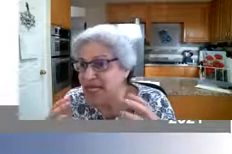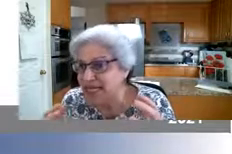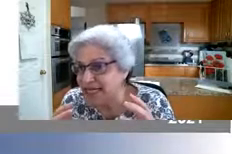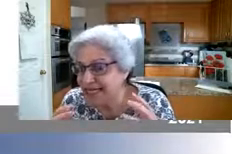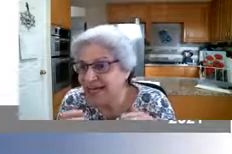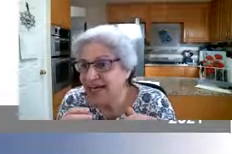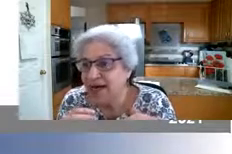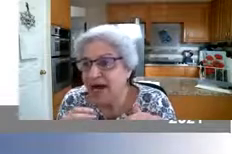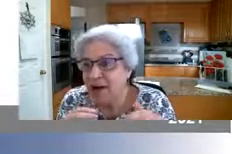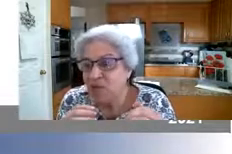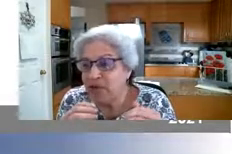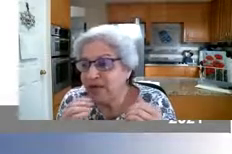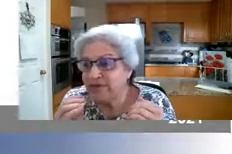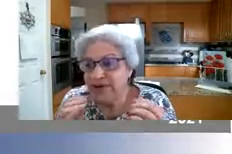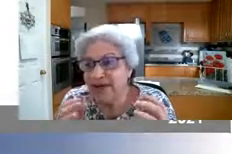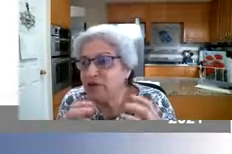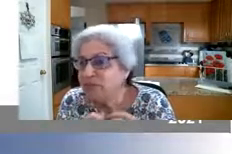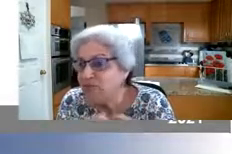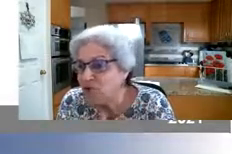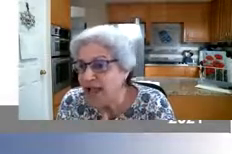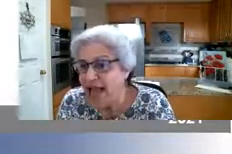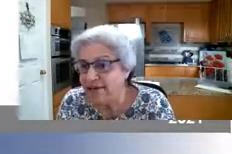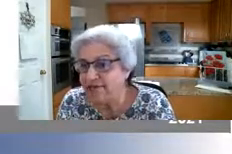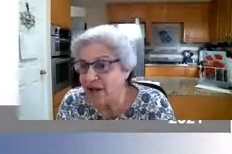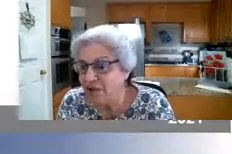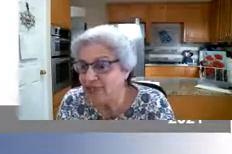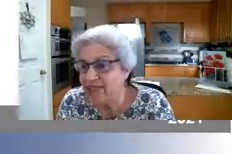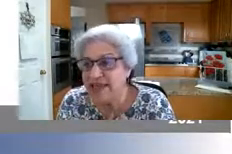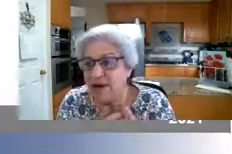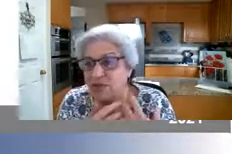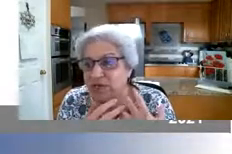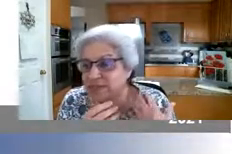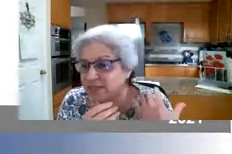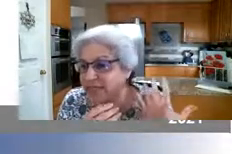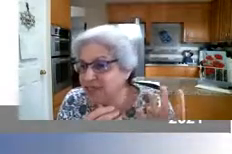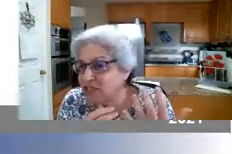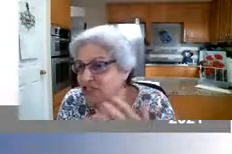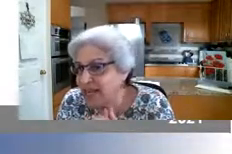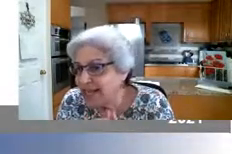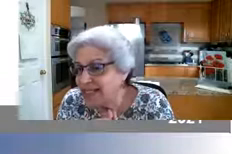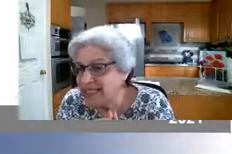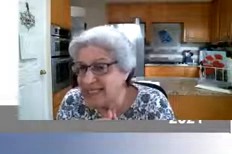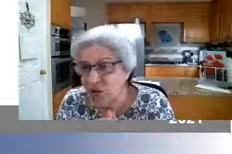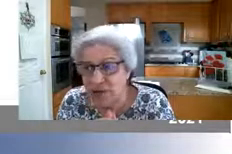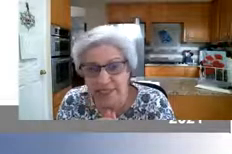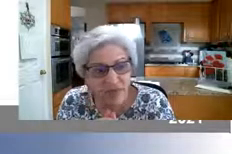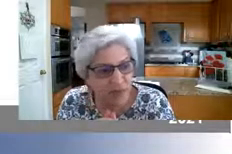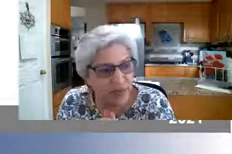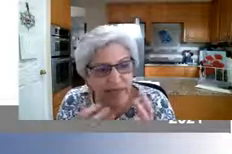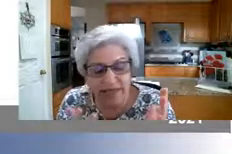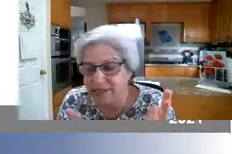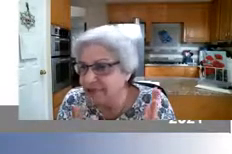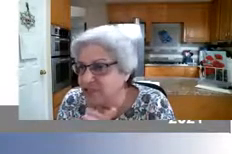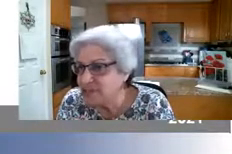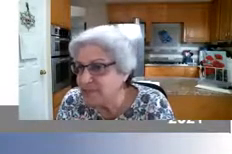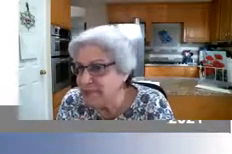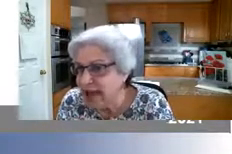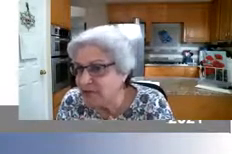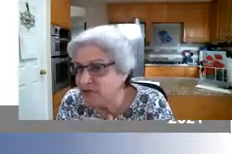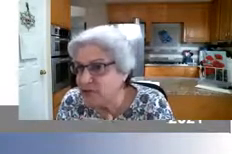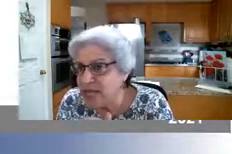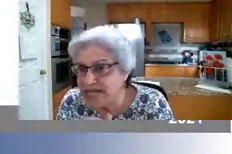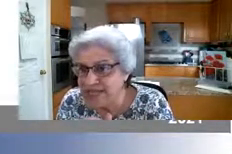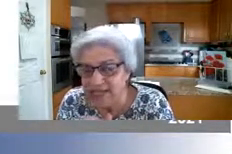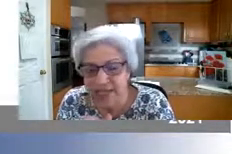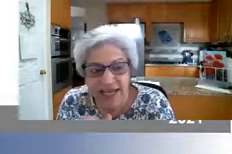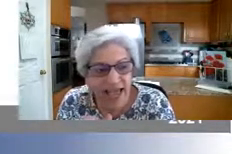speed. We had never before had a virus that was genetically sequenced within just a